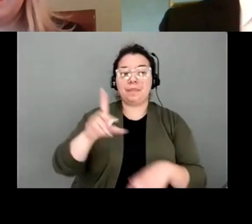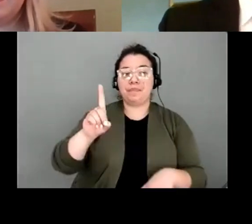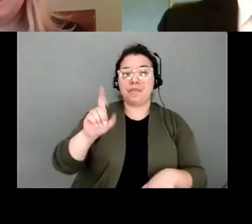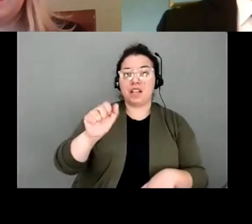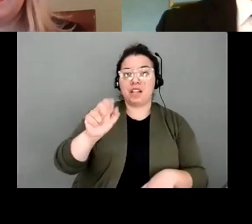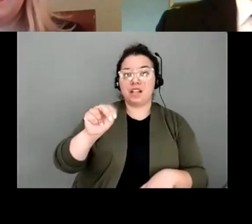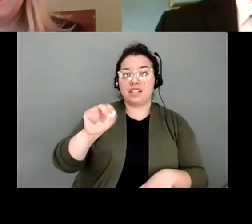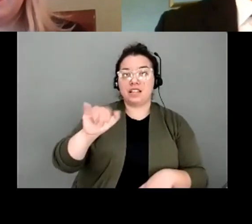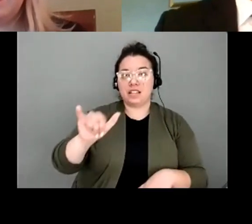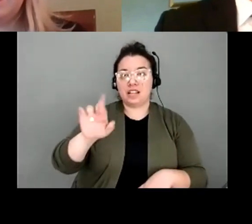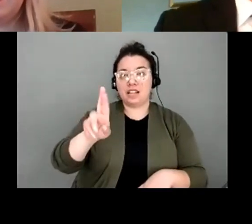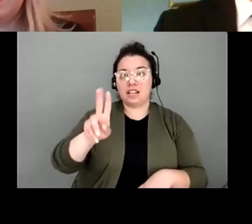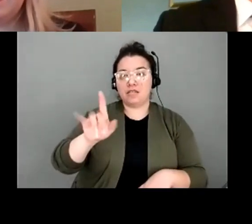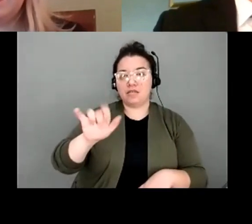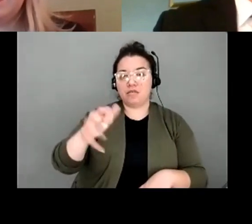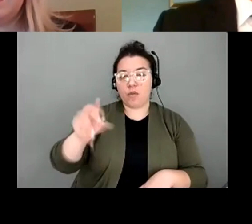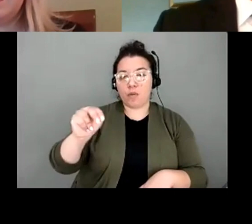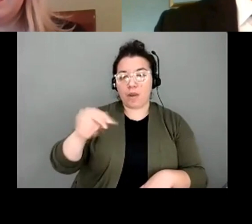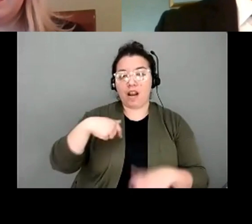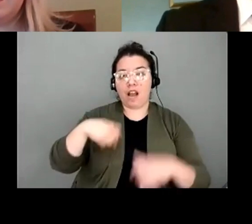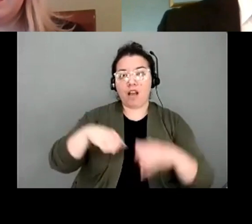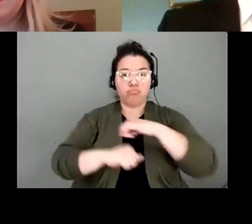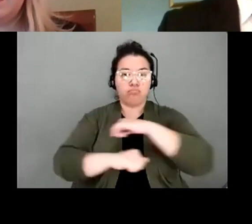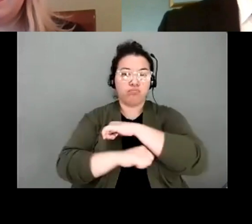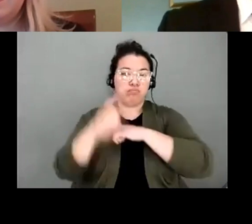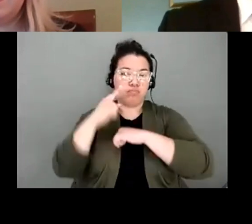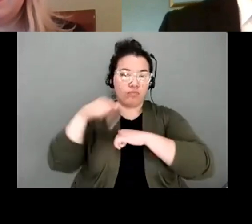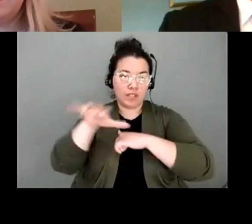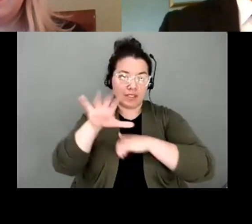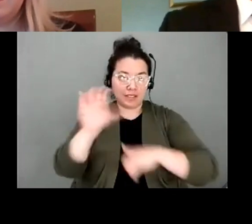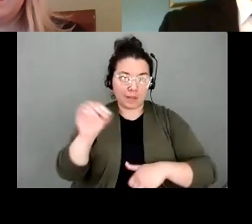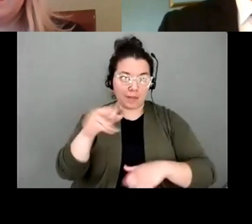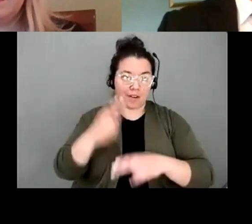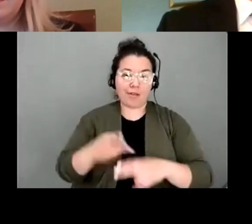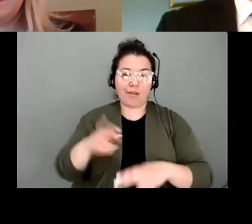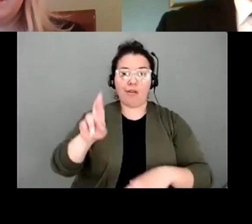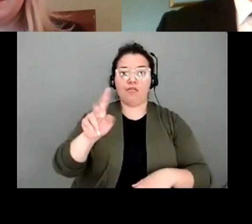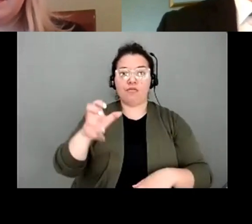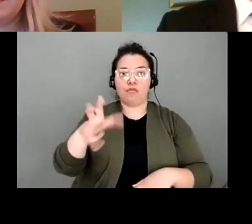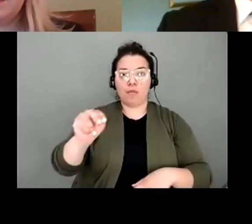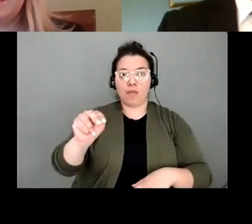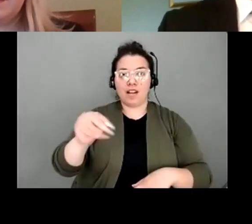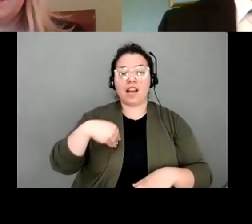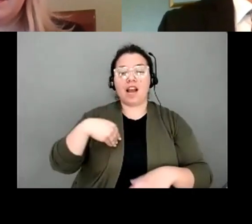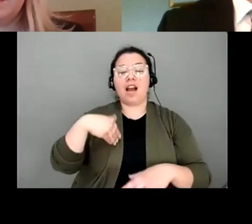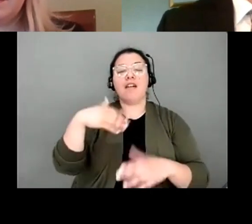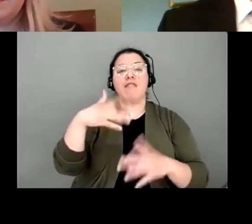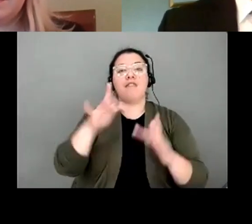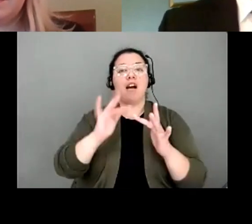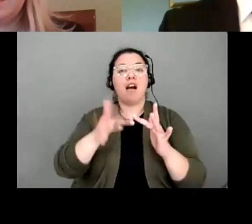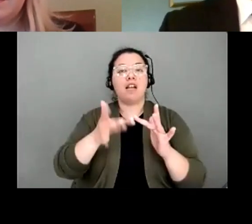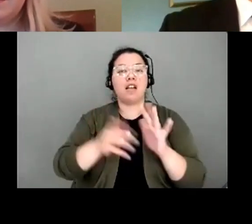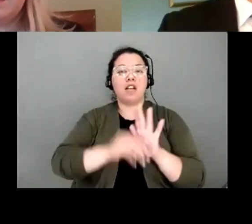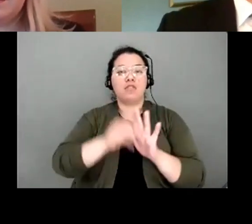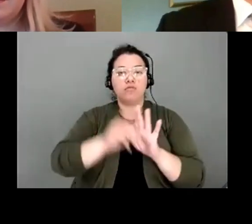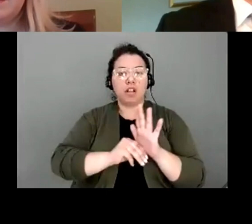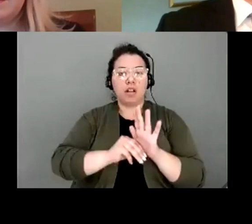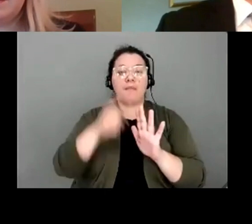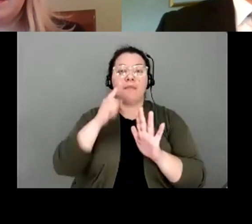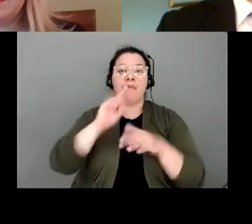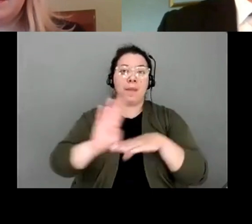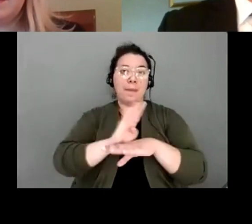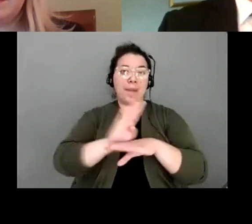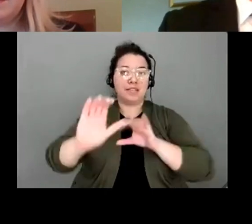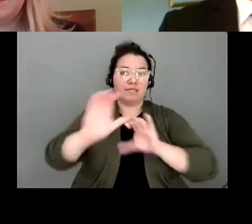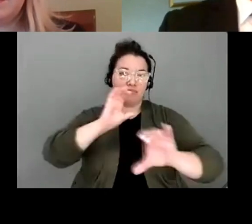the founder of our company. We're called Rubin, and we provide an online curriculum for business communication